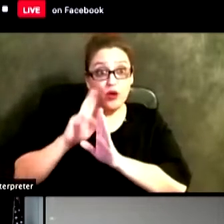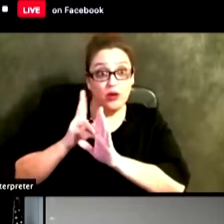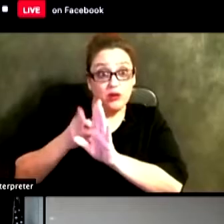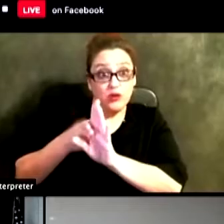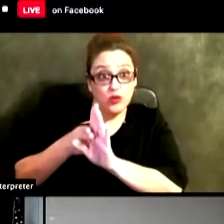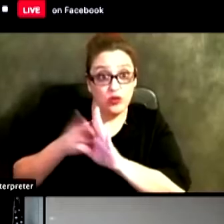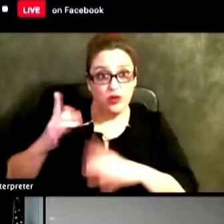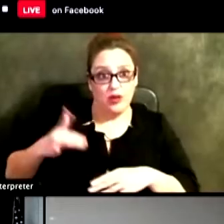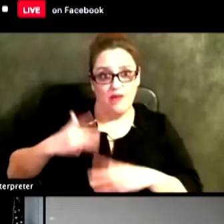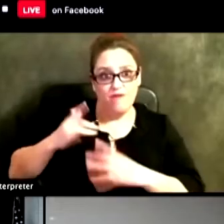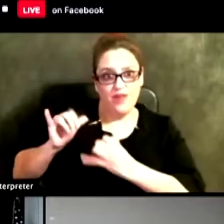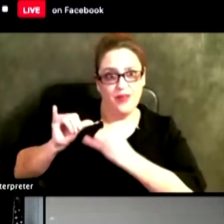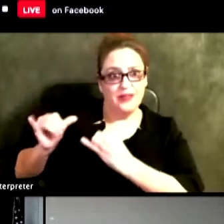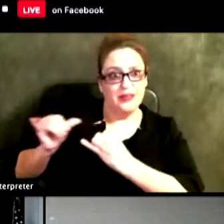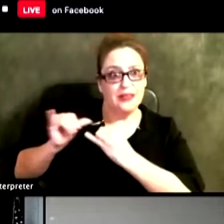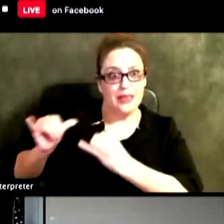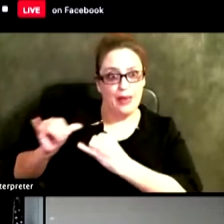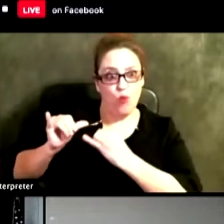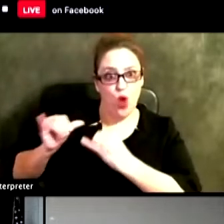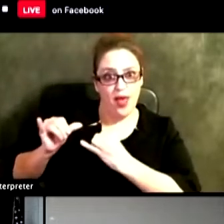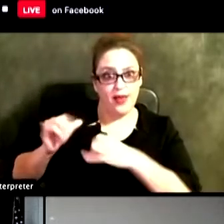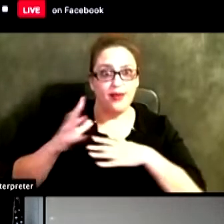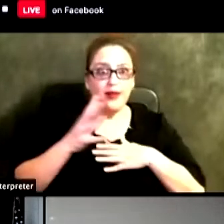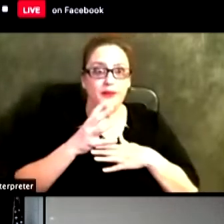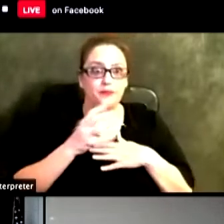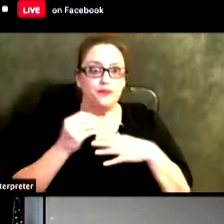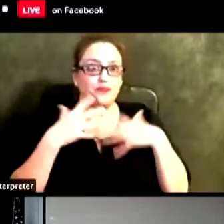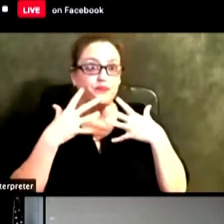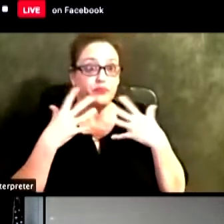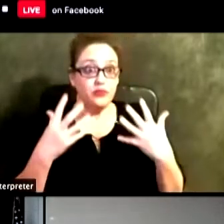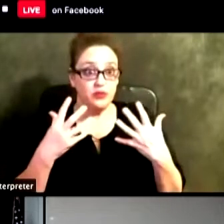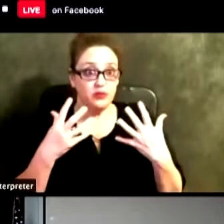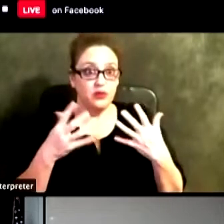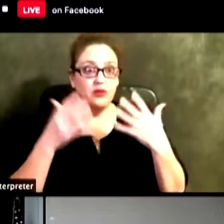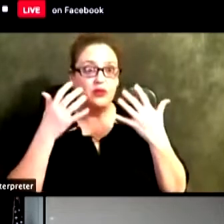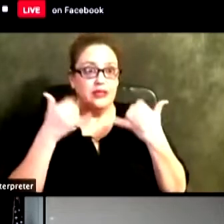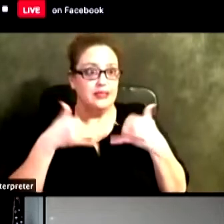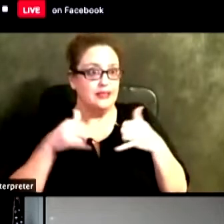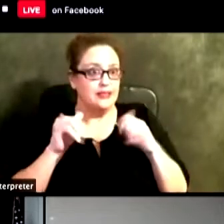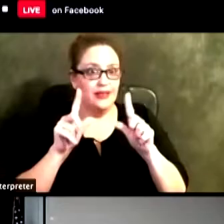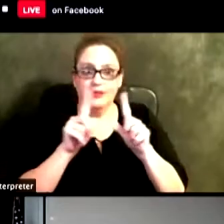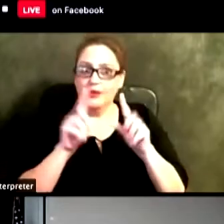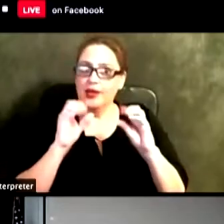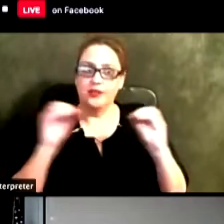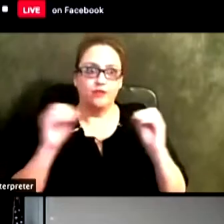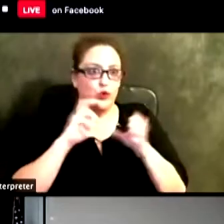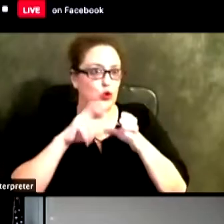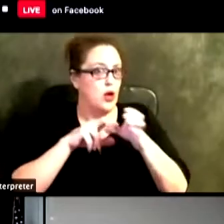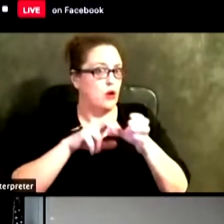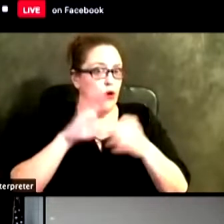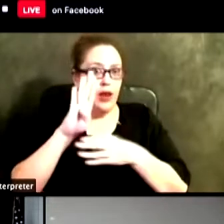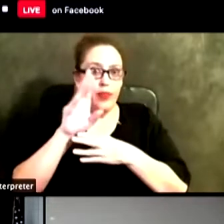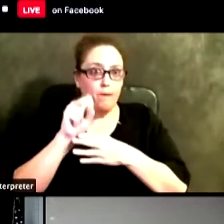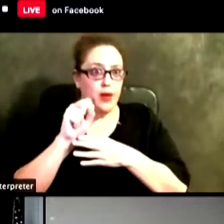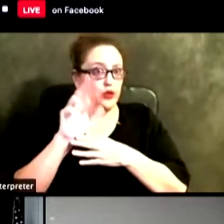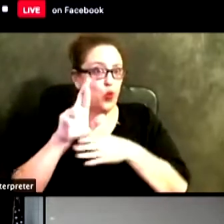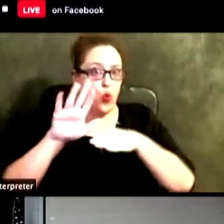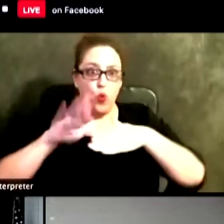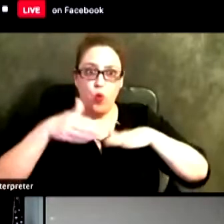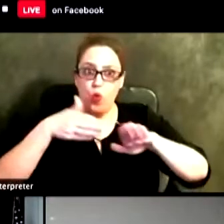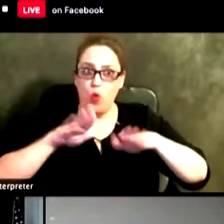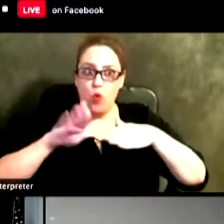felt the same way. And so still license free, taking the bus and walking. And